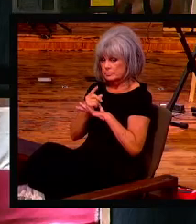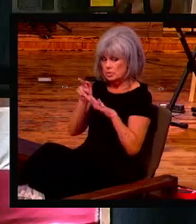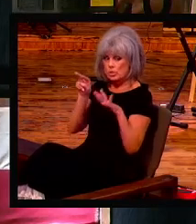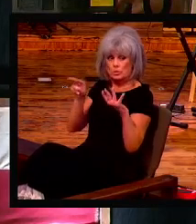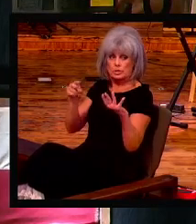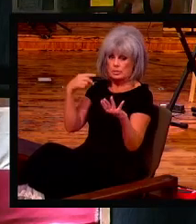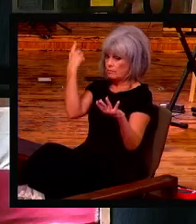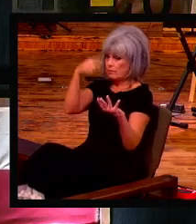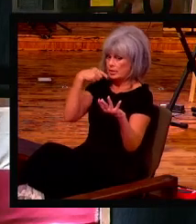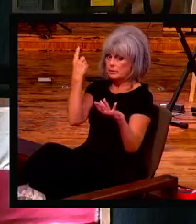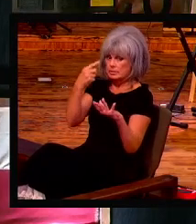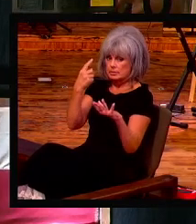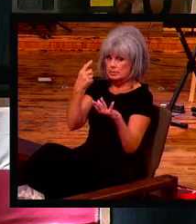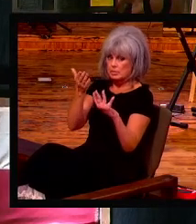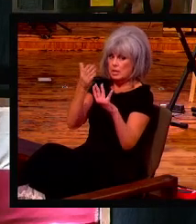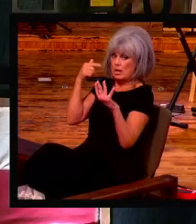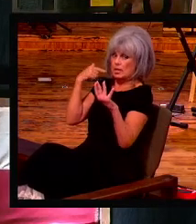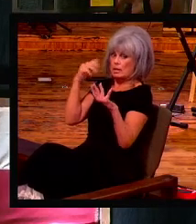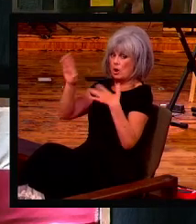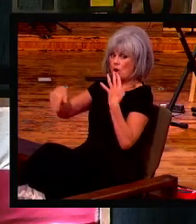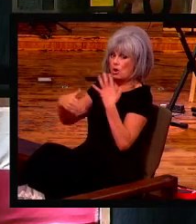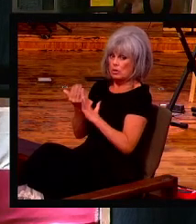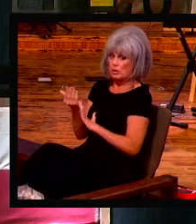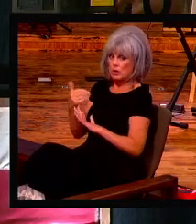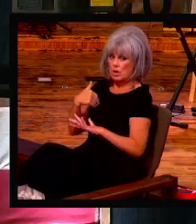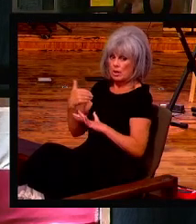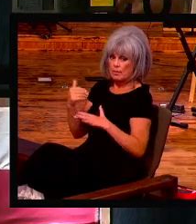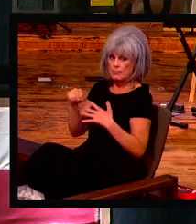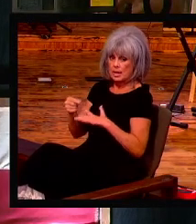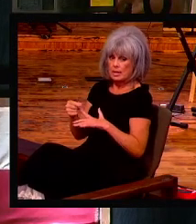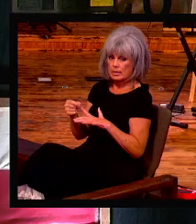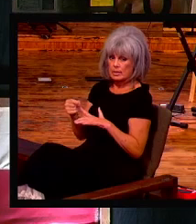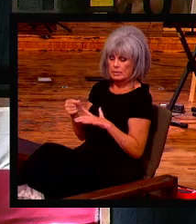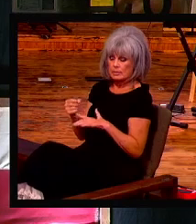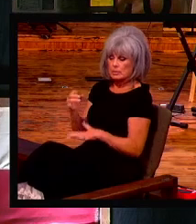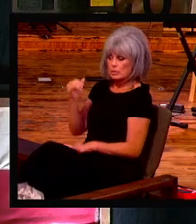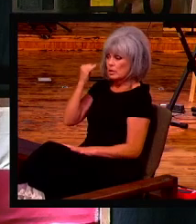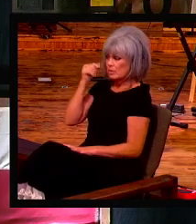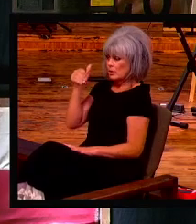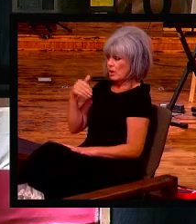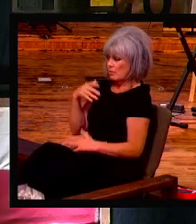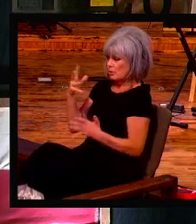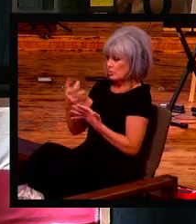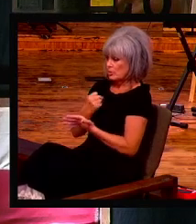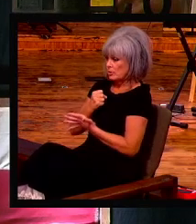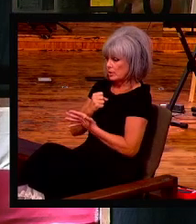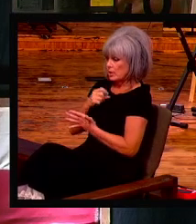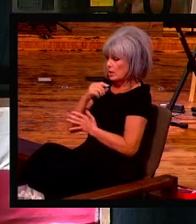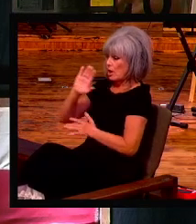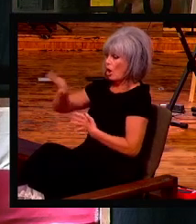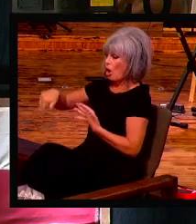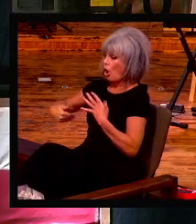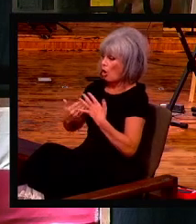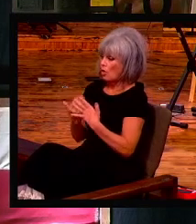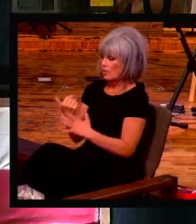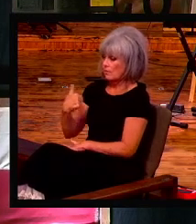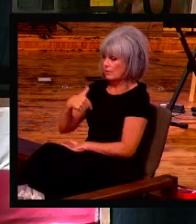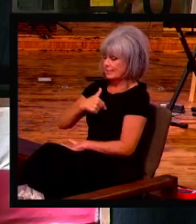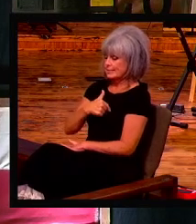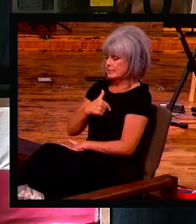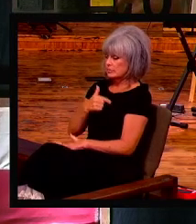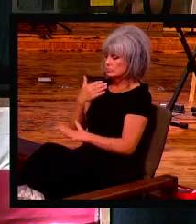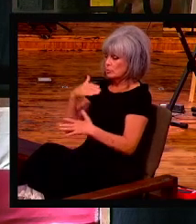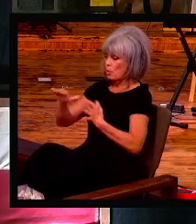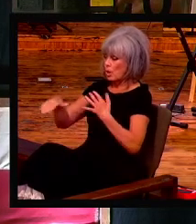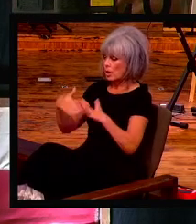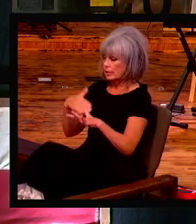faces, all of us have pain. So don't ever miss an opportunity, because all of us are walking through something, myself